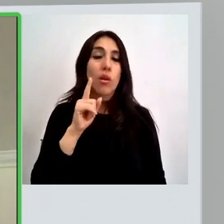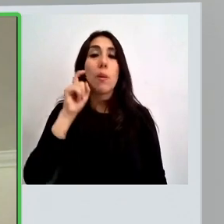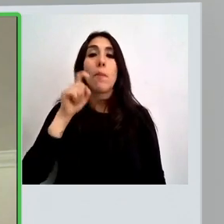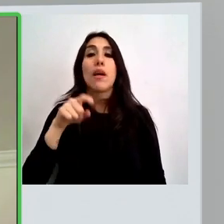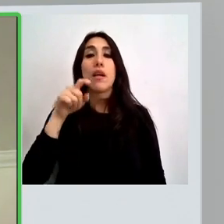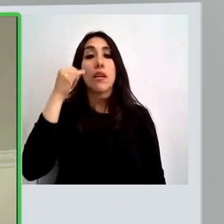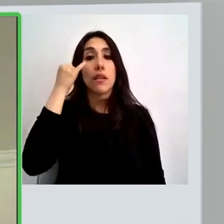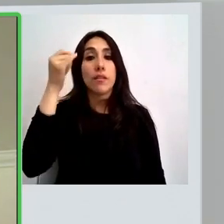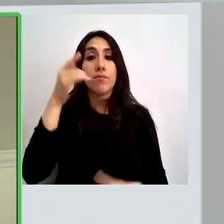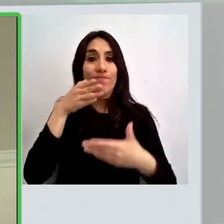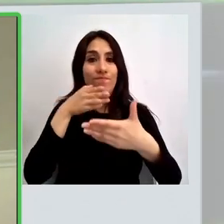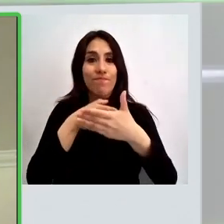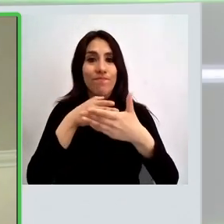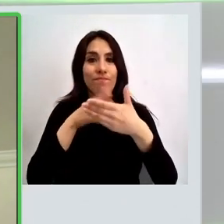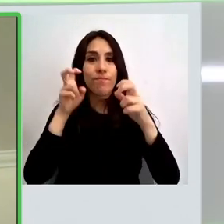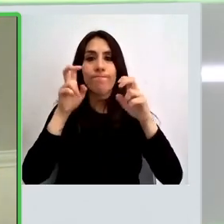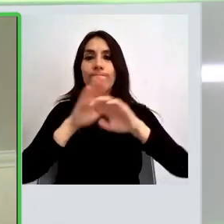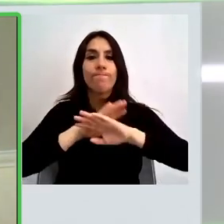everybody else.